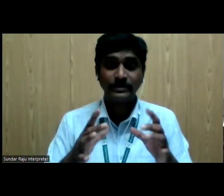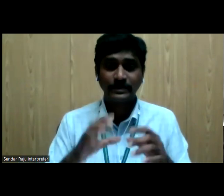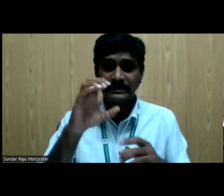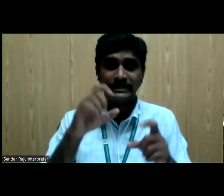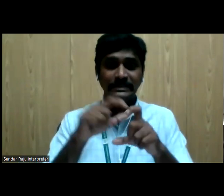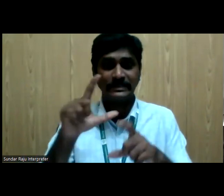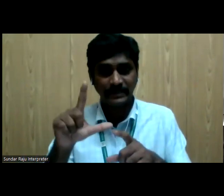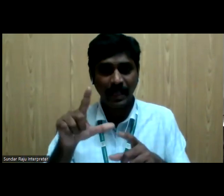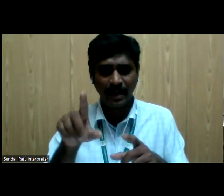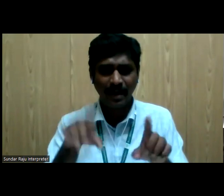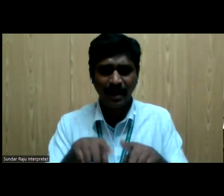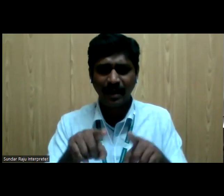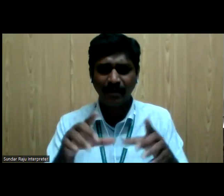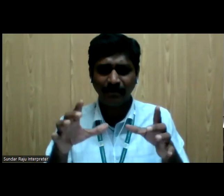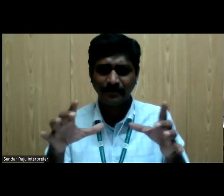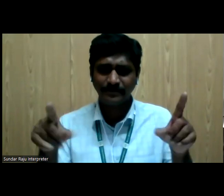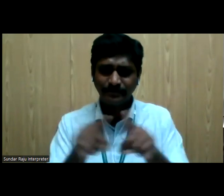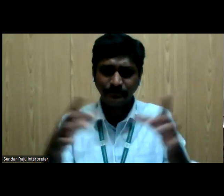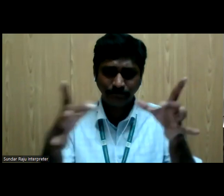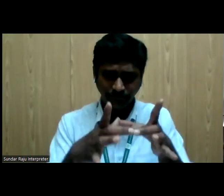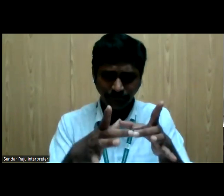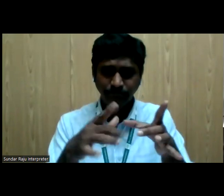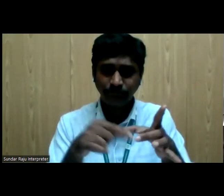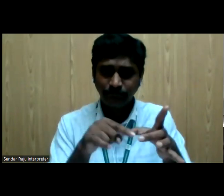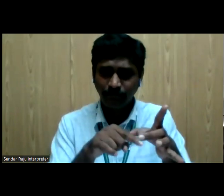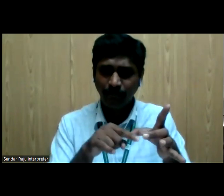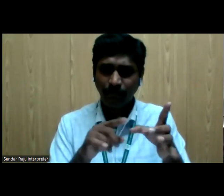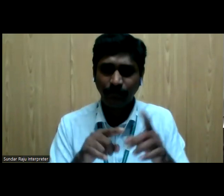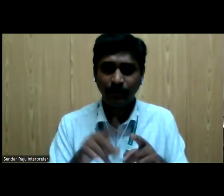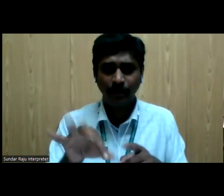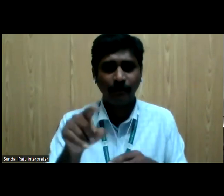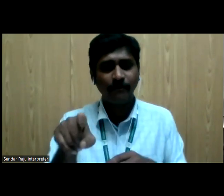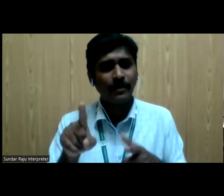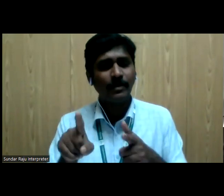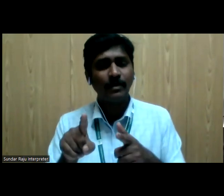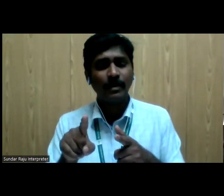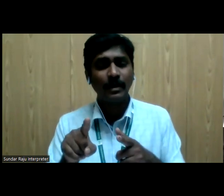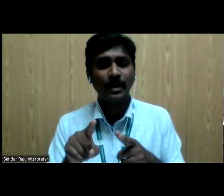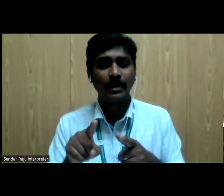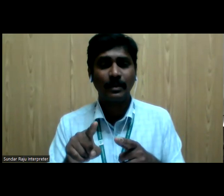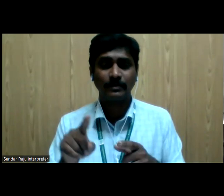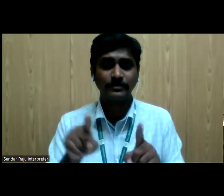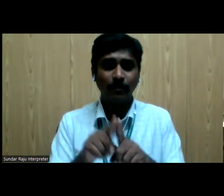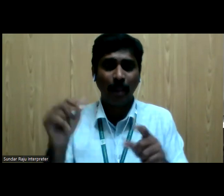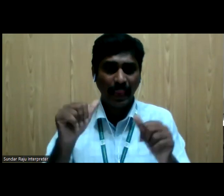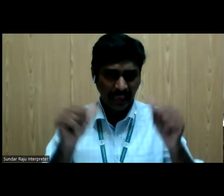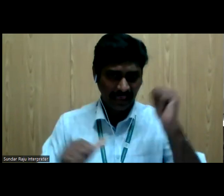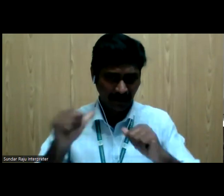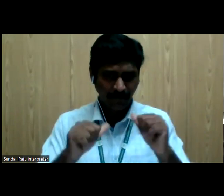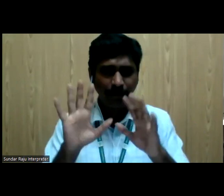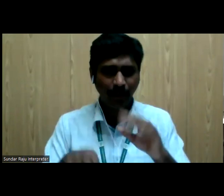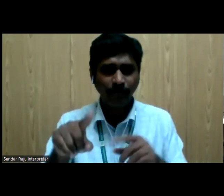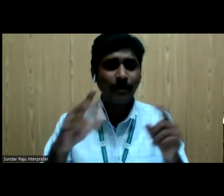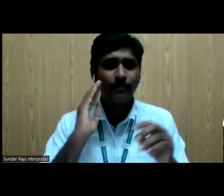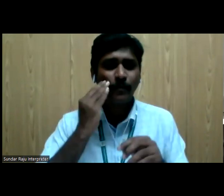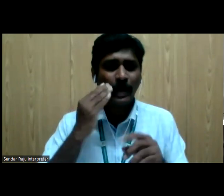TSIC, we have started conducting an annual event. We conduct actually that event in December. So hopefully